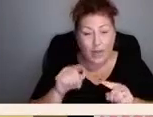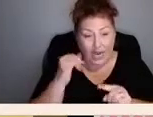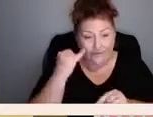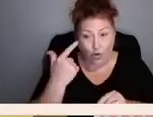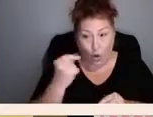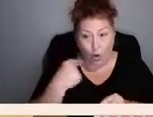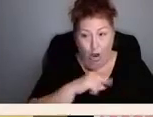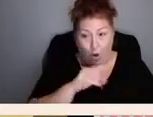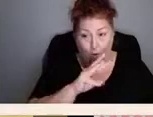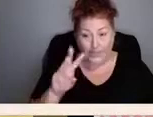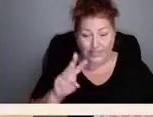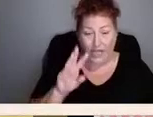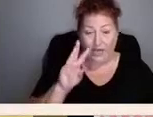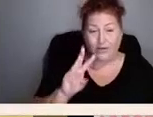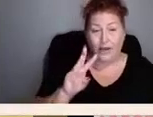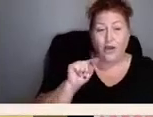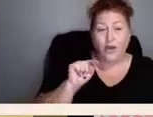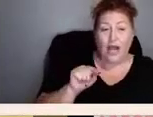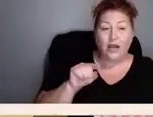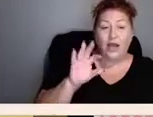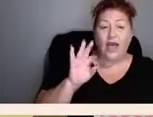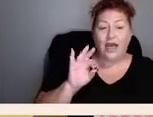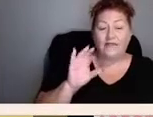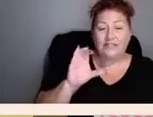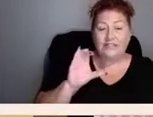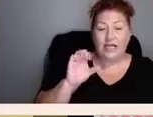our website at